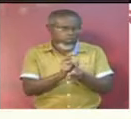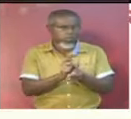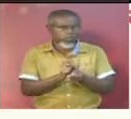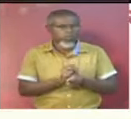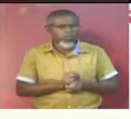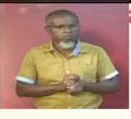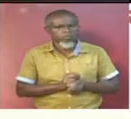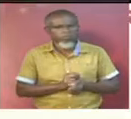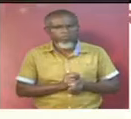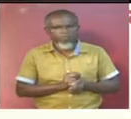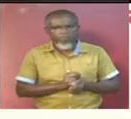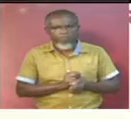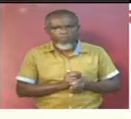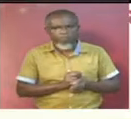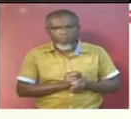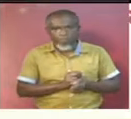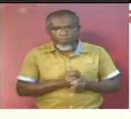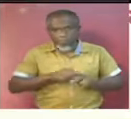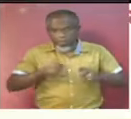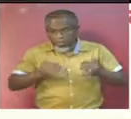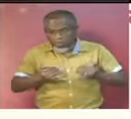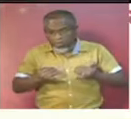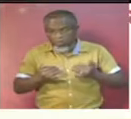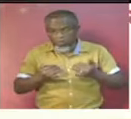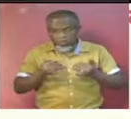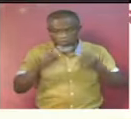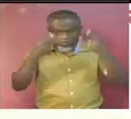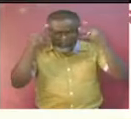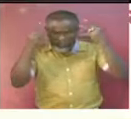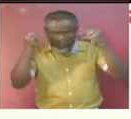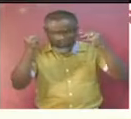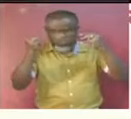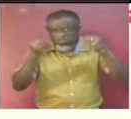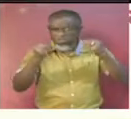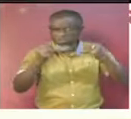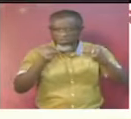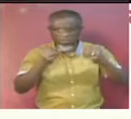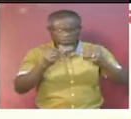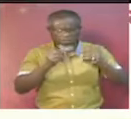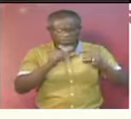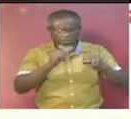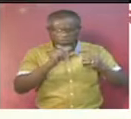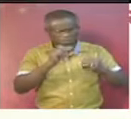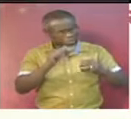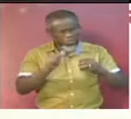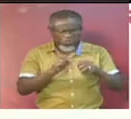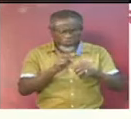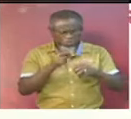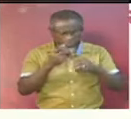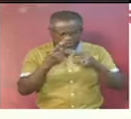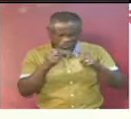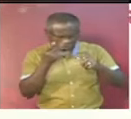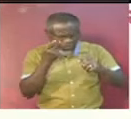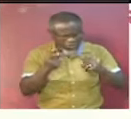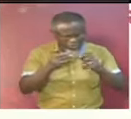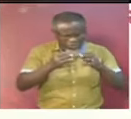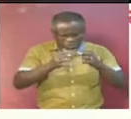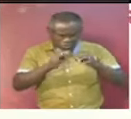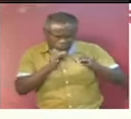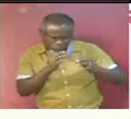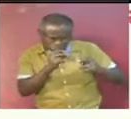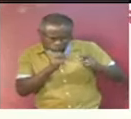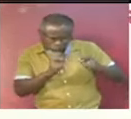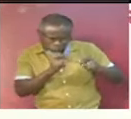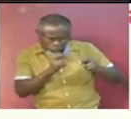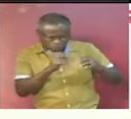time, the ministry's resources aren't being utilized to double-check the what we call antibody levels, looking